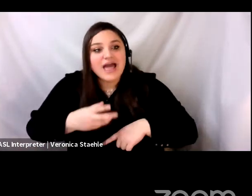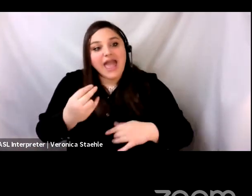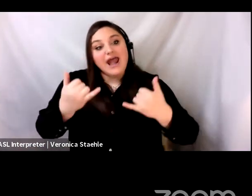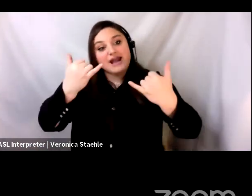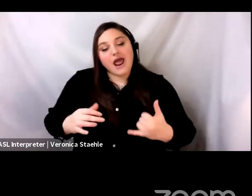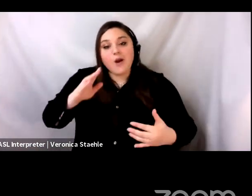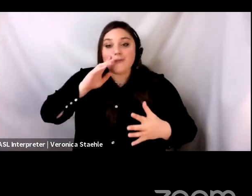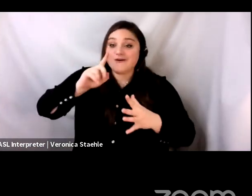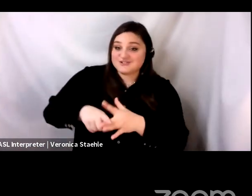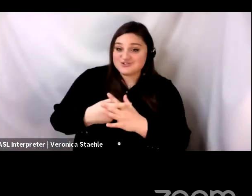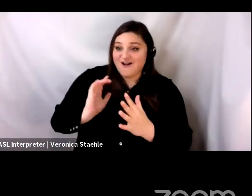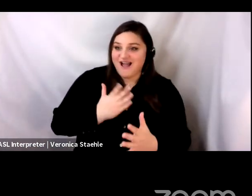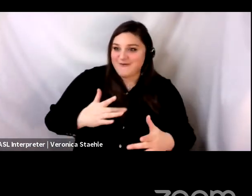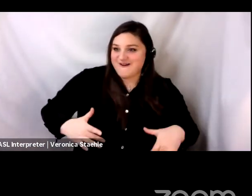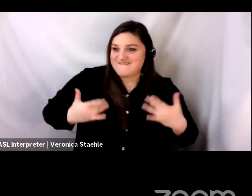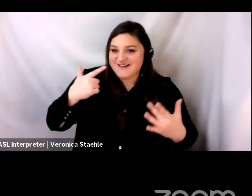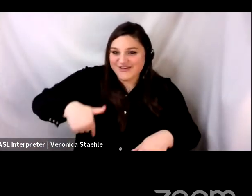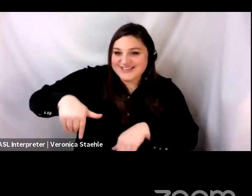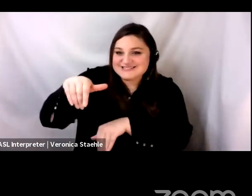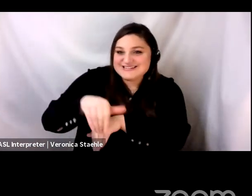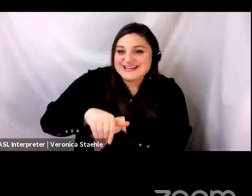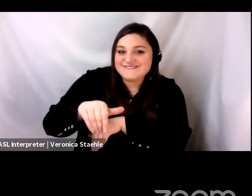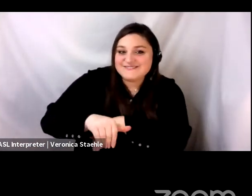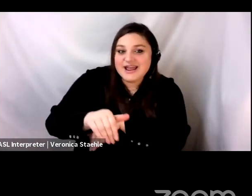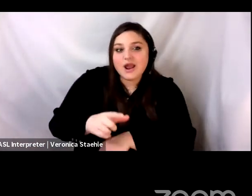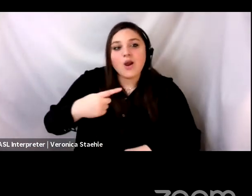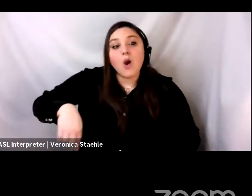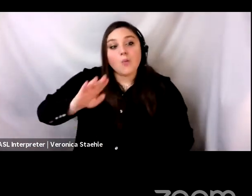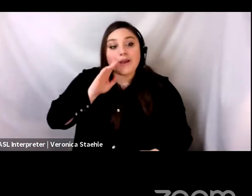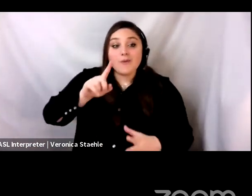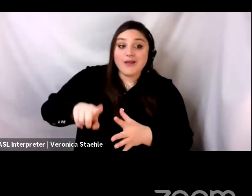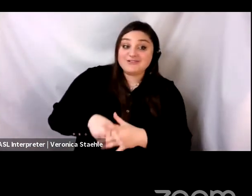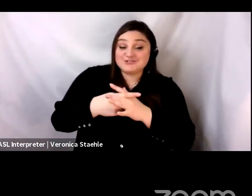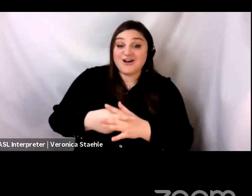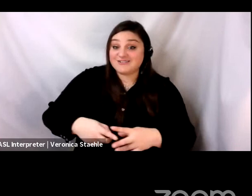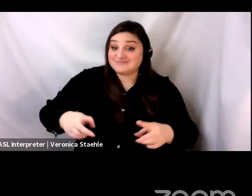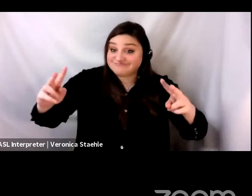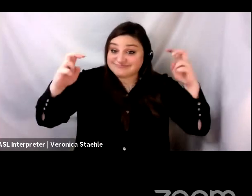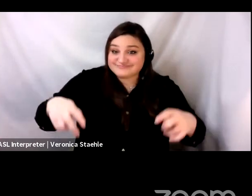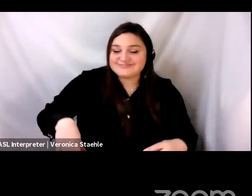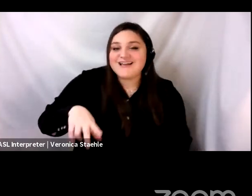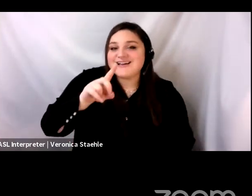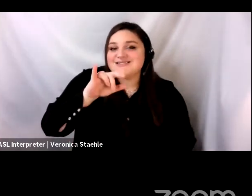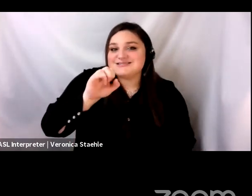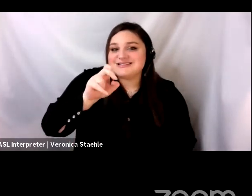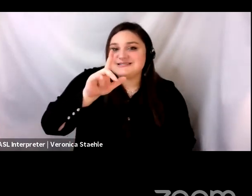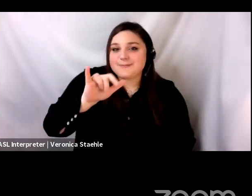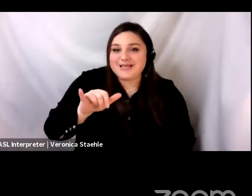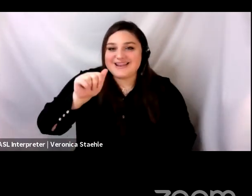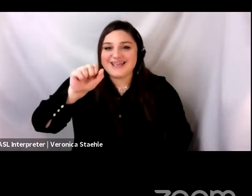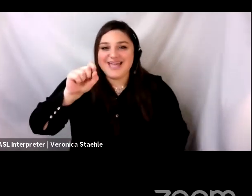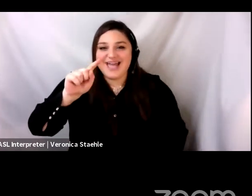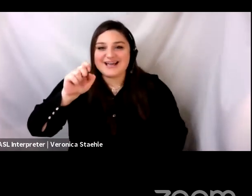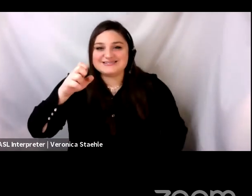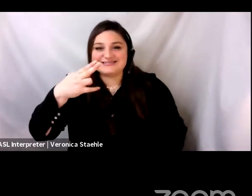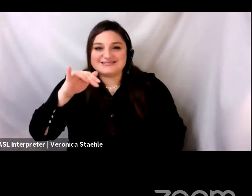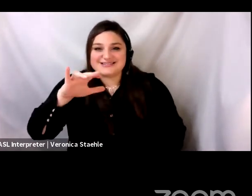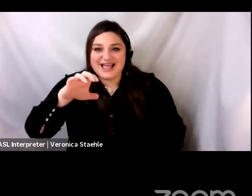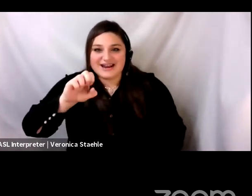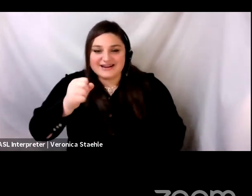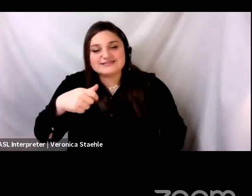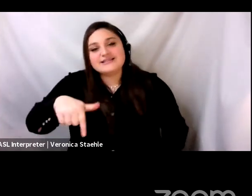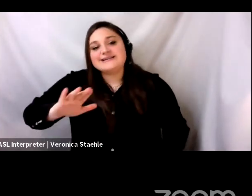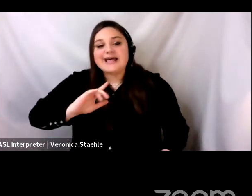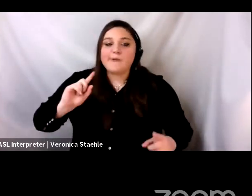evening. We are beginning Disability Aesthetics, the first town hall in our two-part Aesthetics and